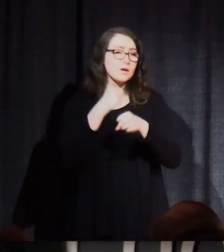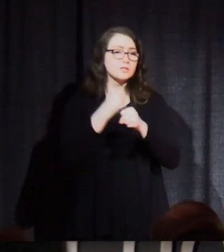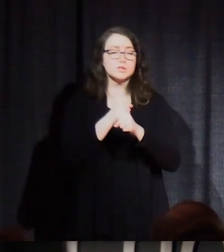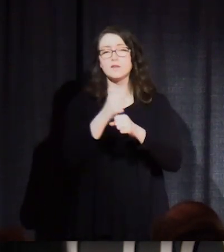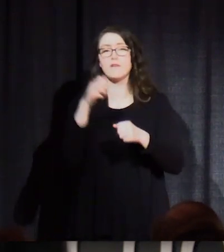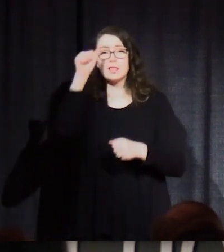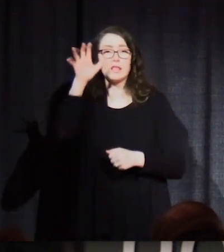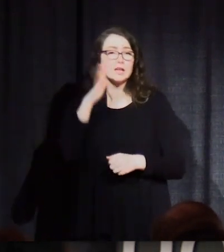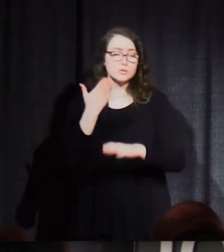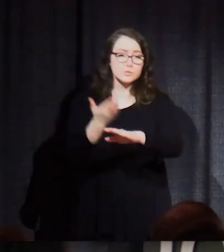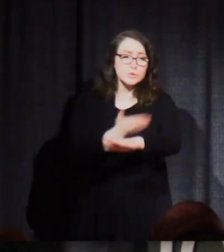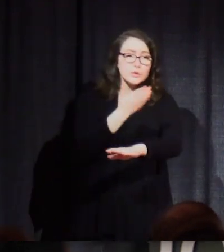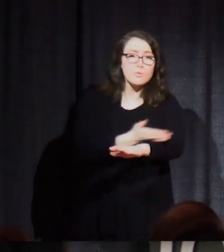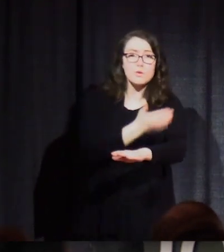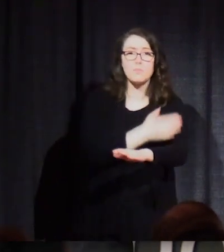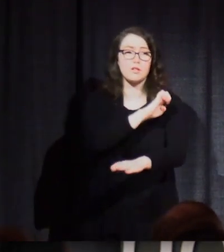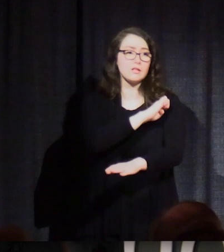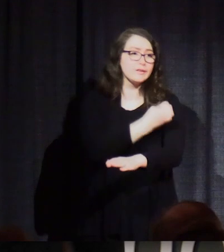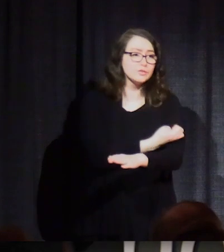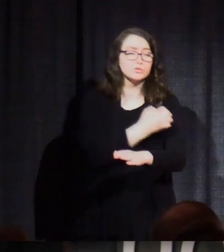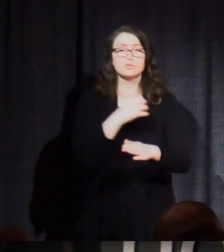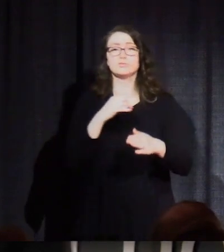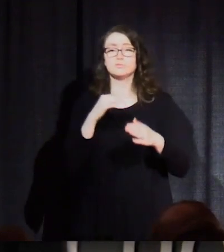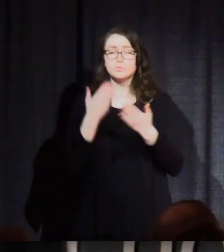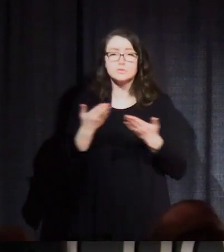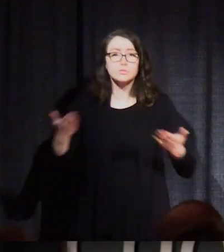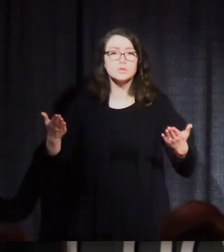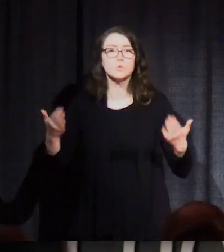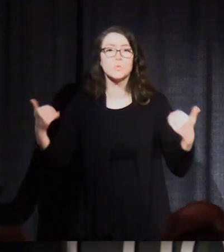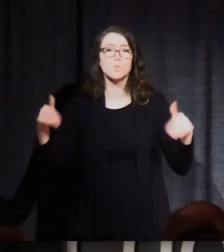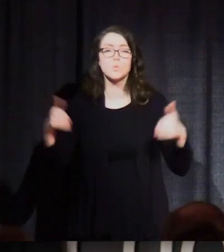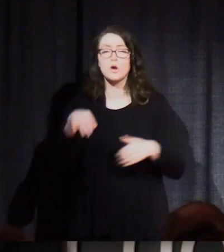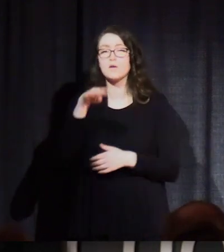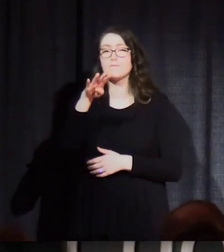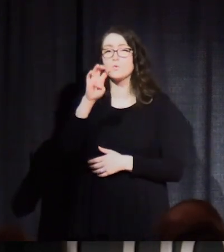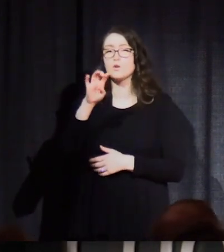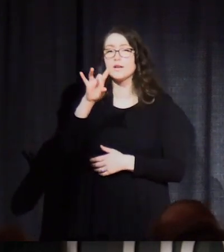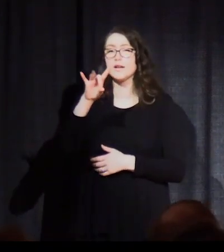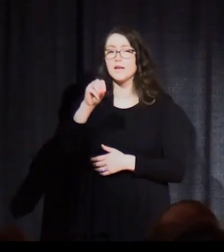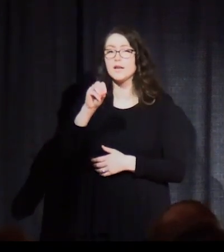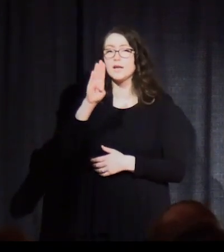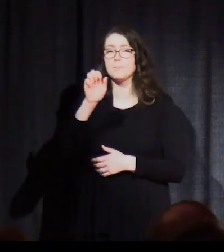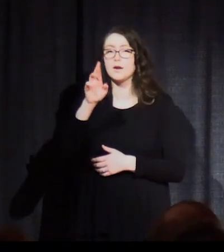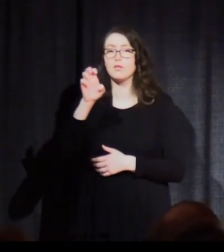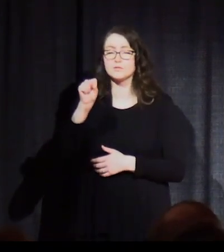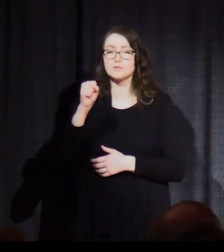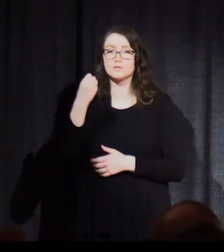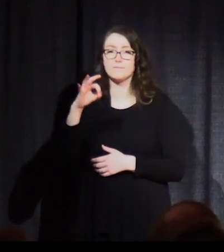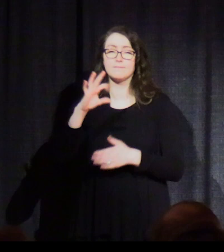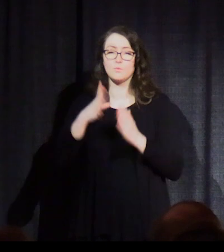renewable resources over the next 40 years would be an astounding 480 billion barrels of